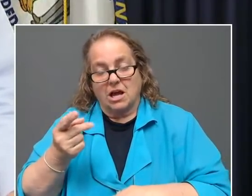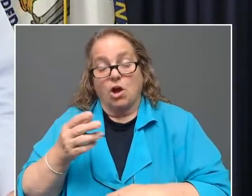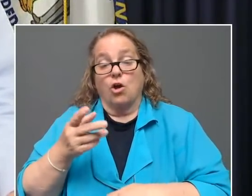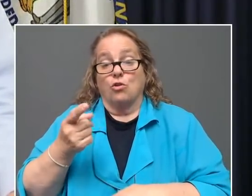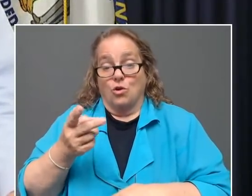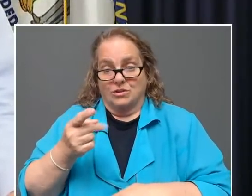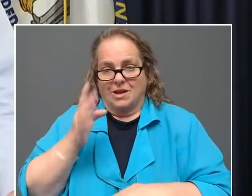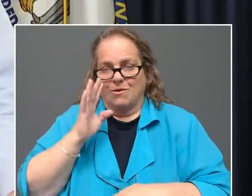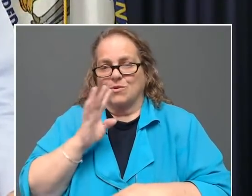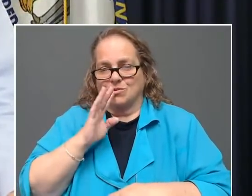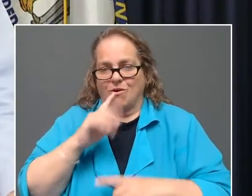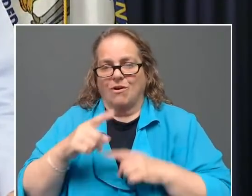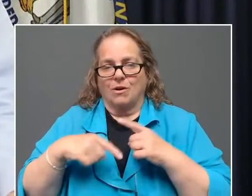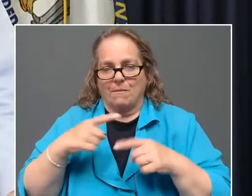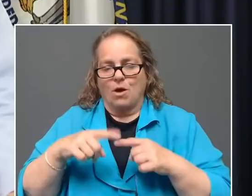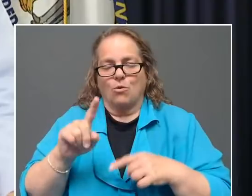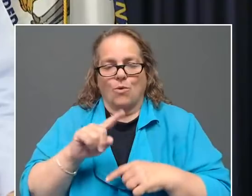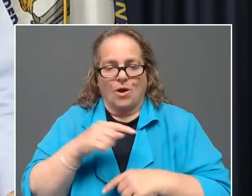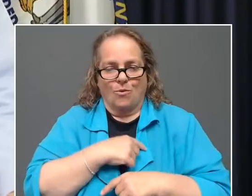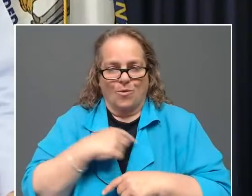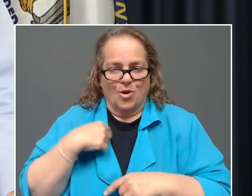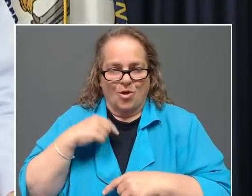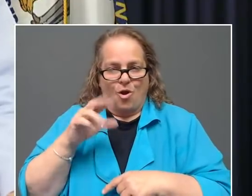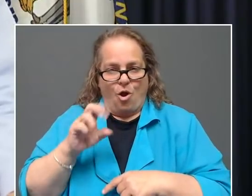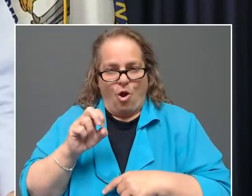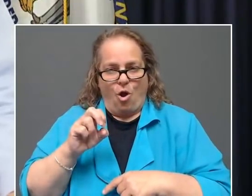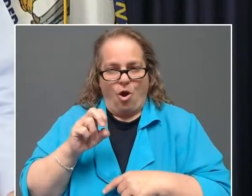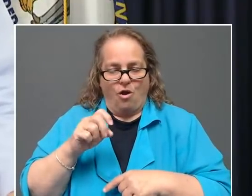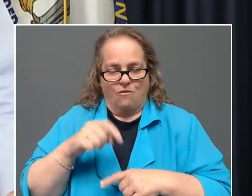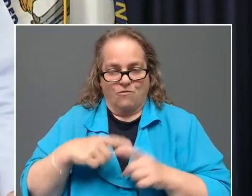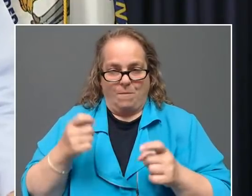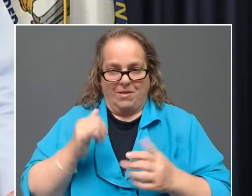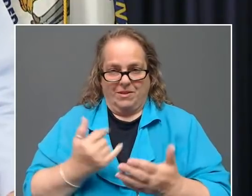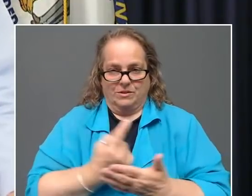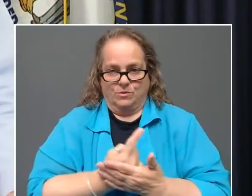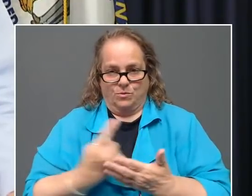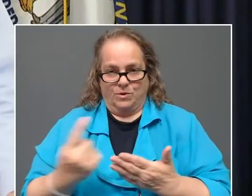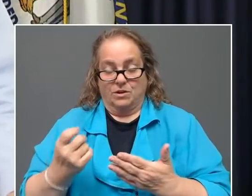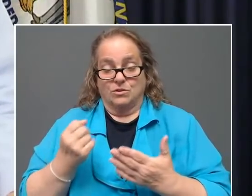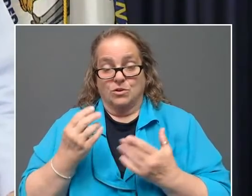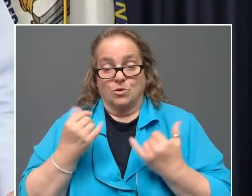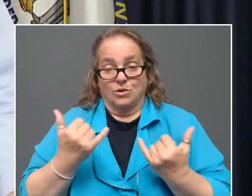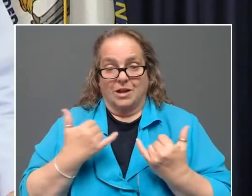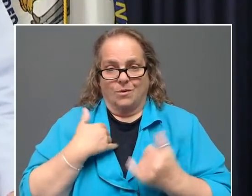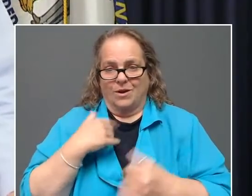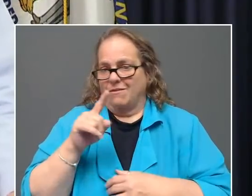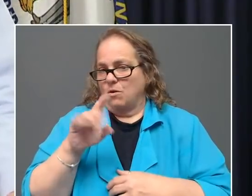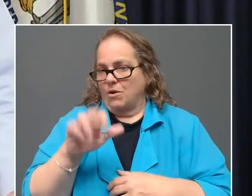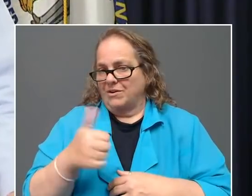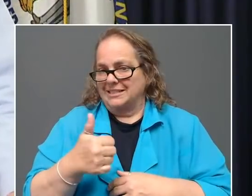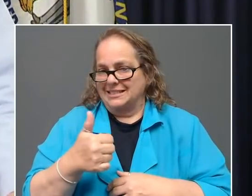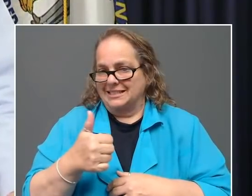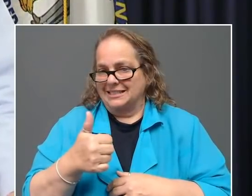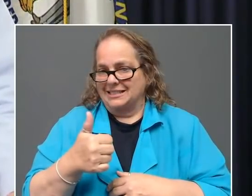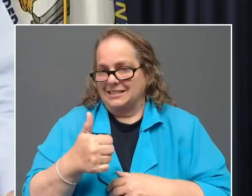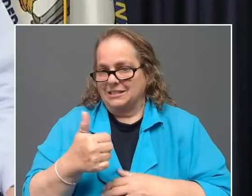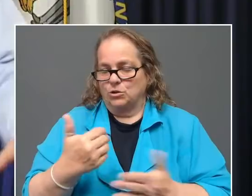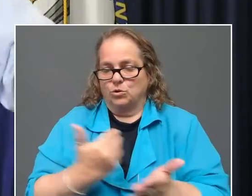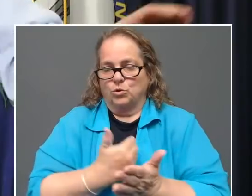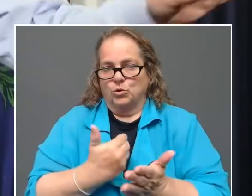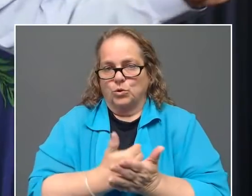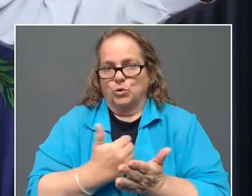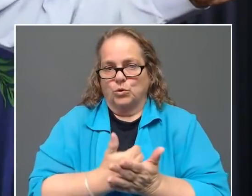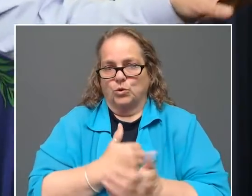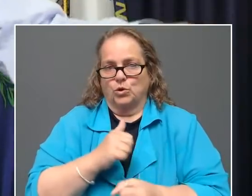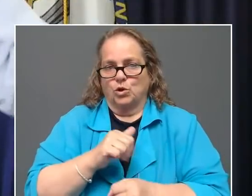are on what we believe the trajectory of this week is. So today we have 110 new cases of COVID-19.